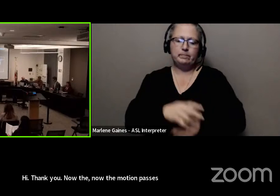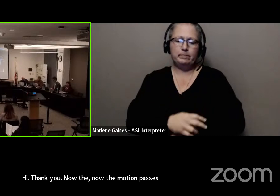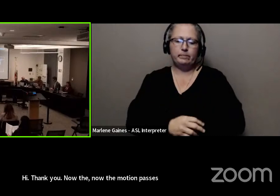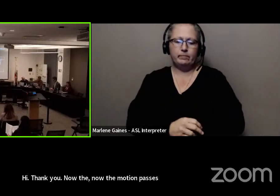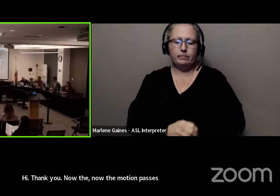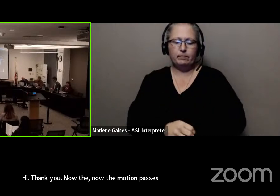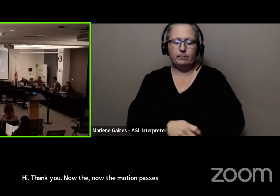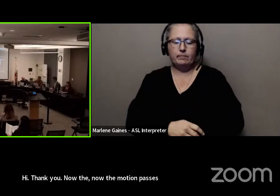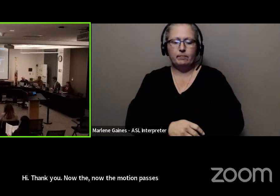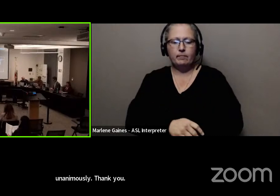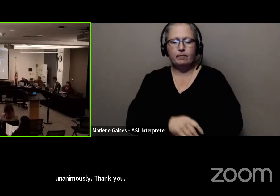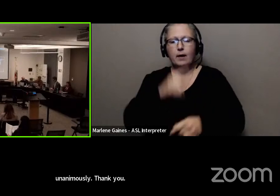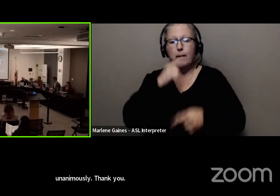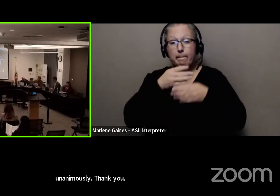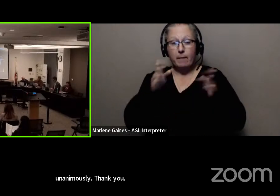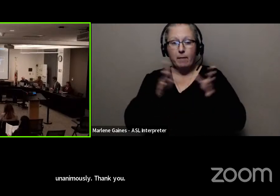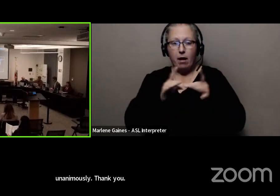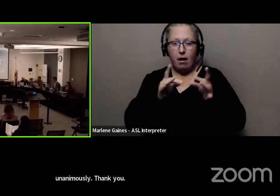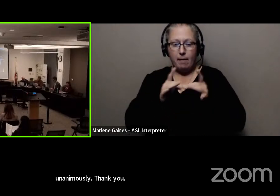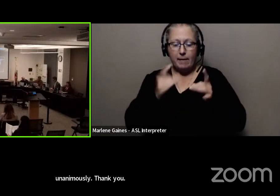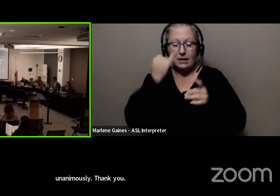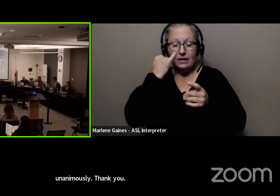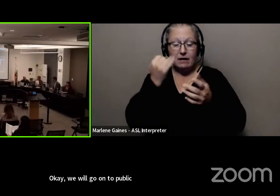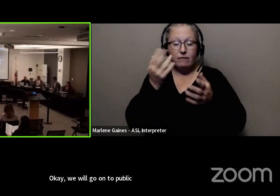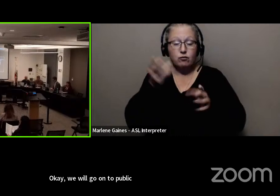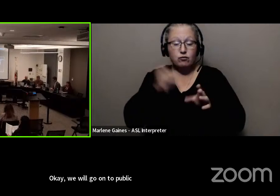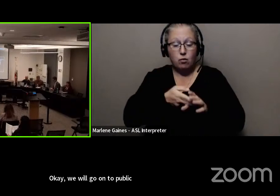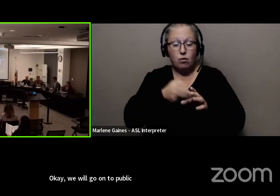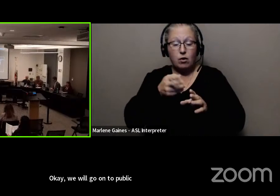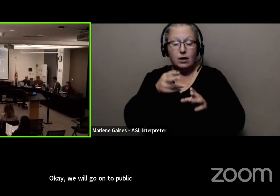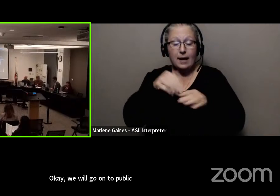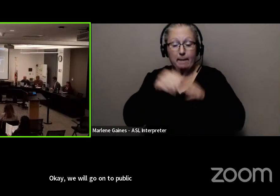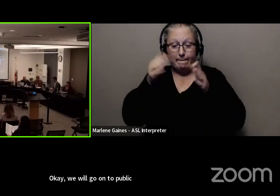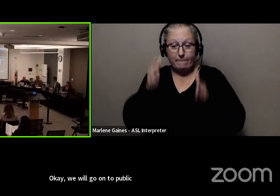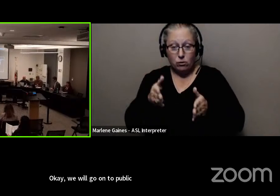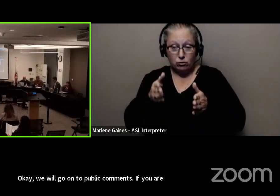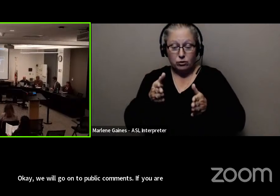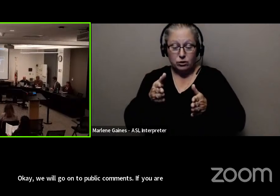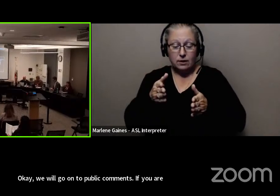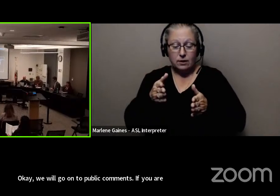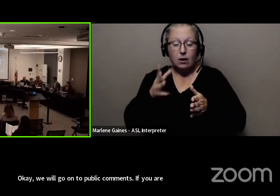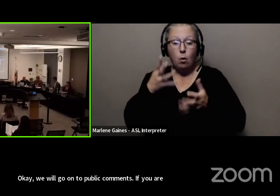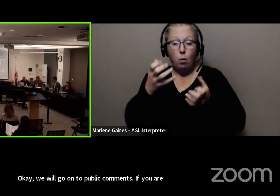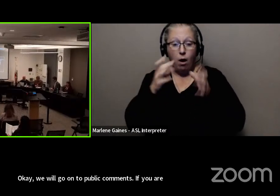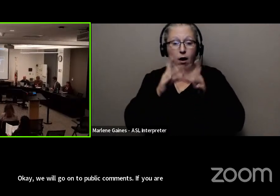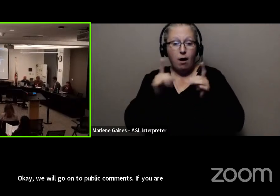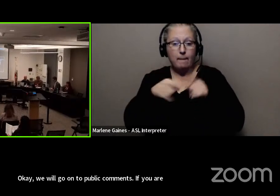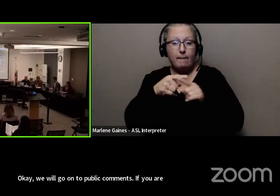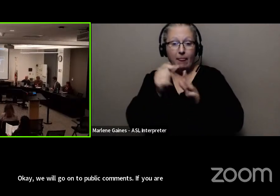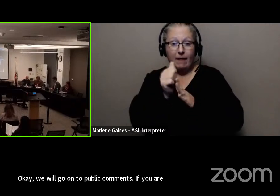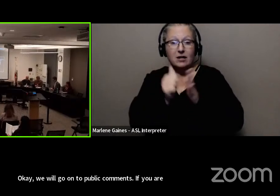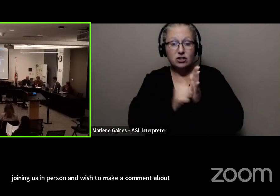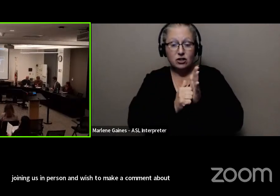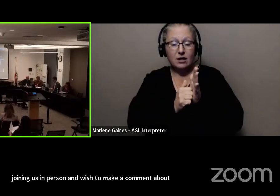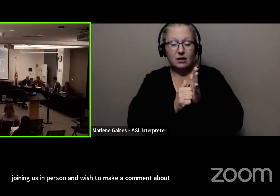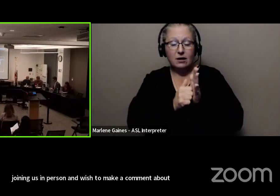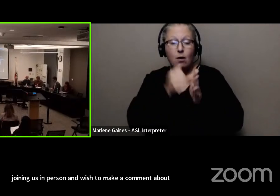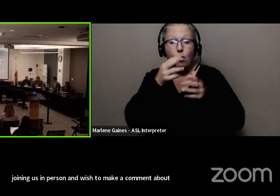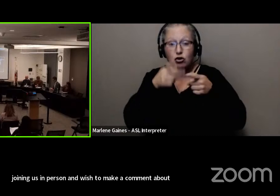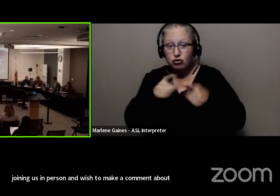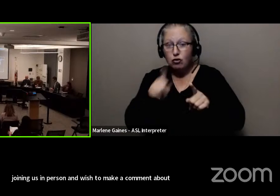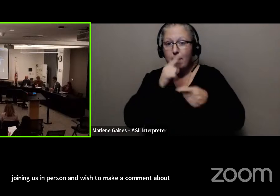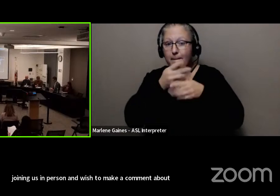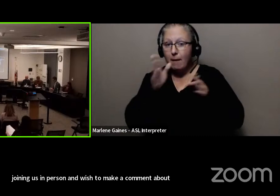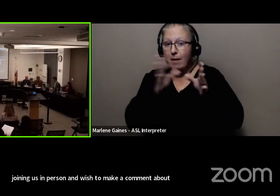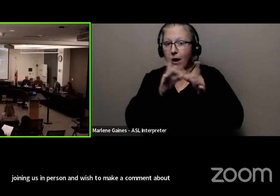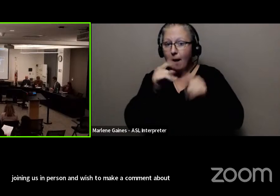will go on to public comments. If you are joining us in person and wish to make a comment about an agenda item or during the public